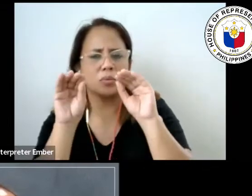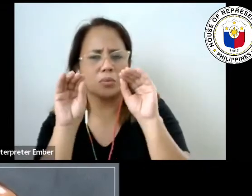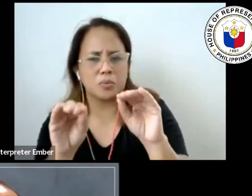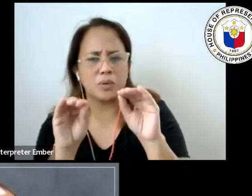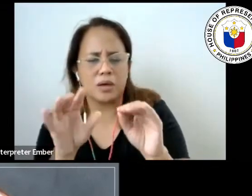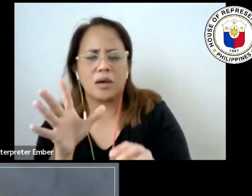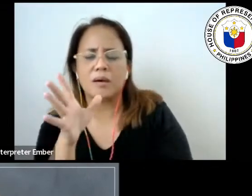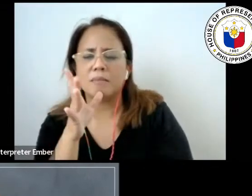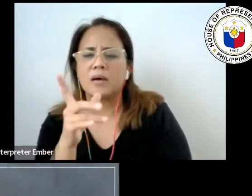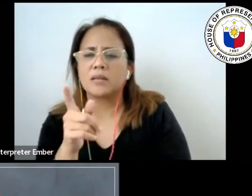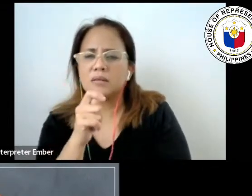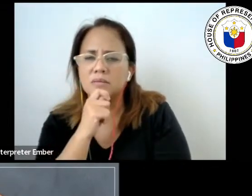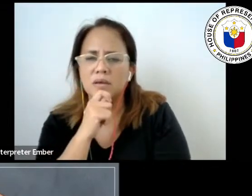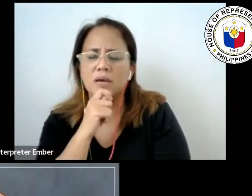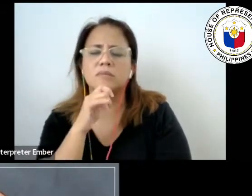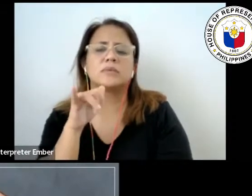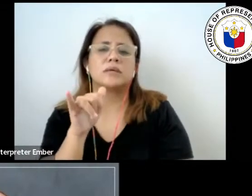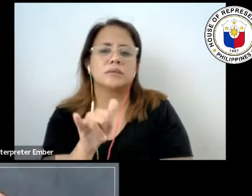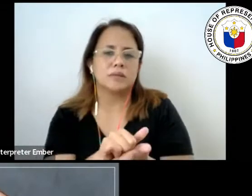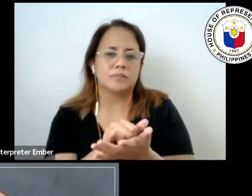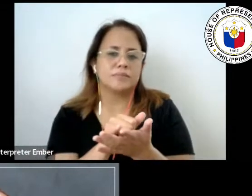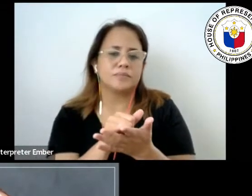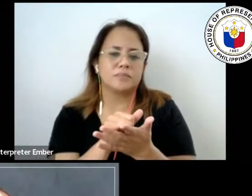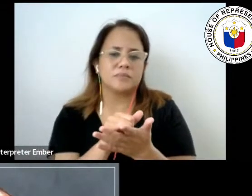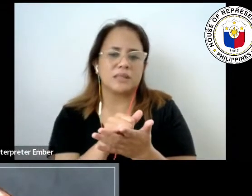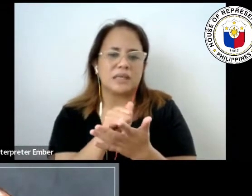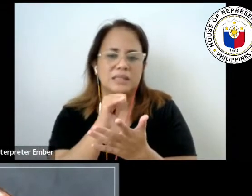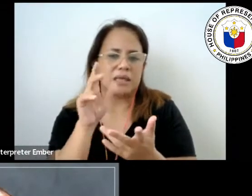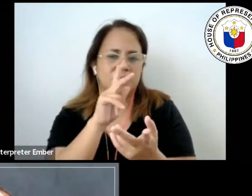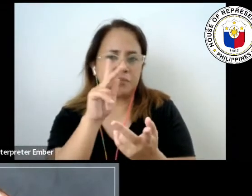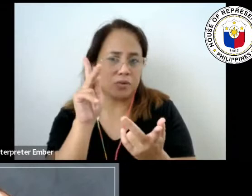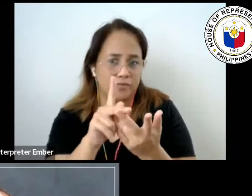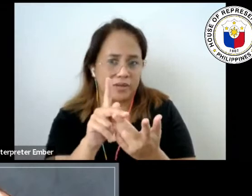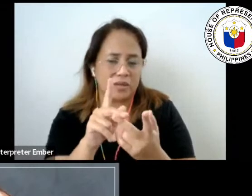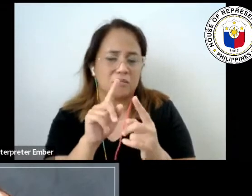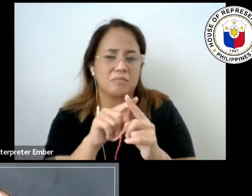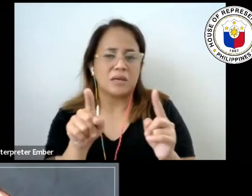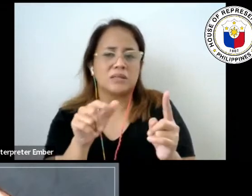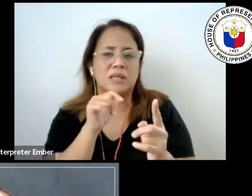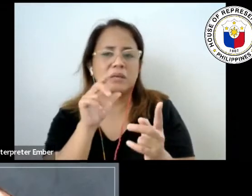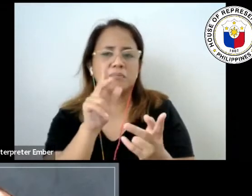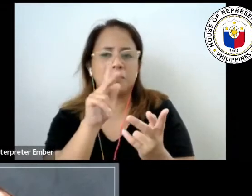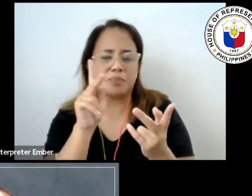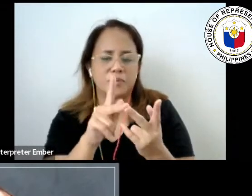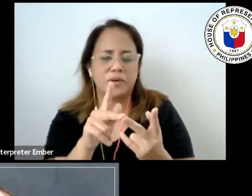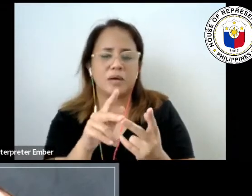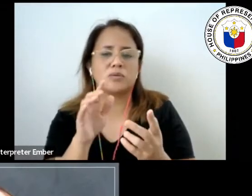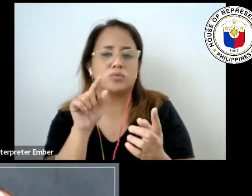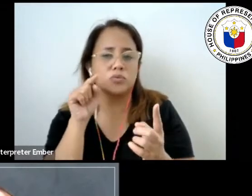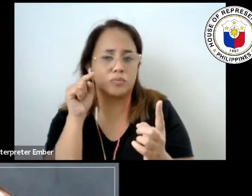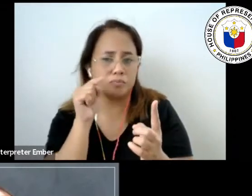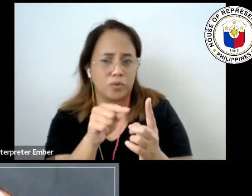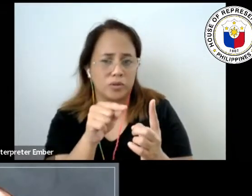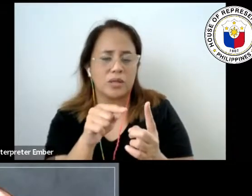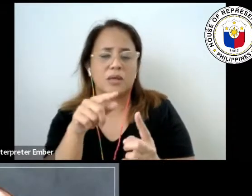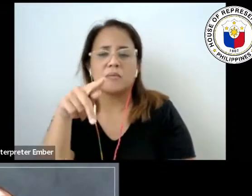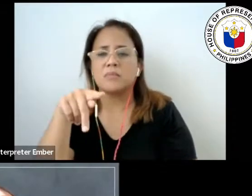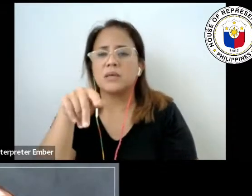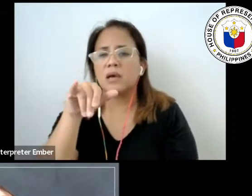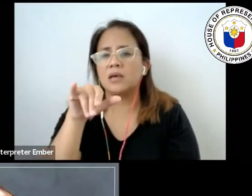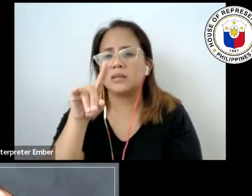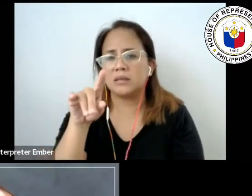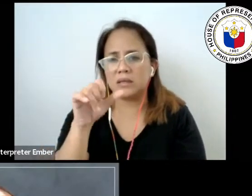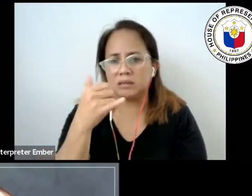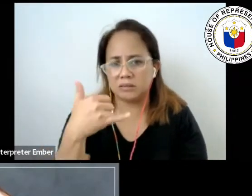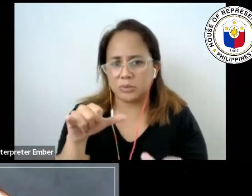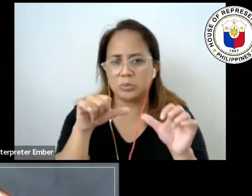sa mother tongue. That's why hindi pa perfect yun. So habang hindi pa perfect, ang point po ninyo as PIDS,